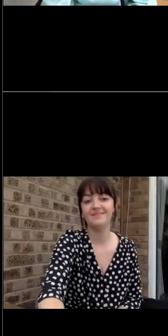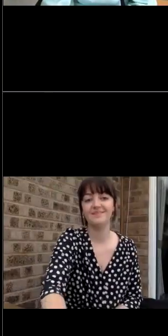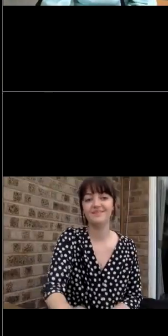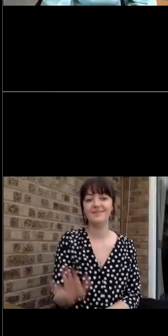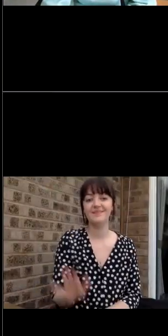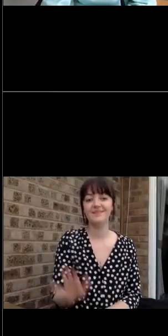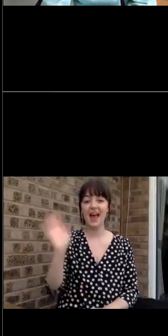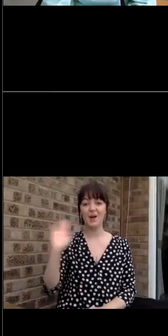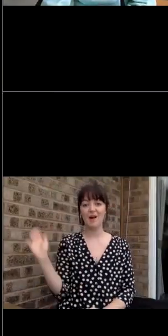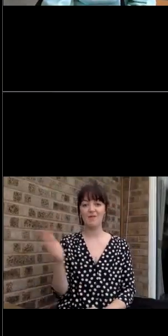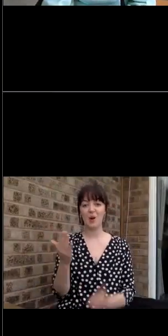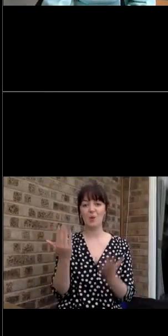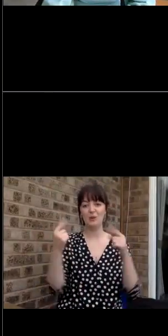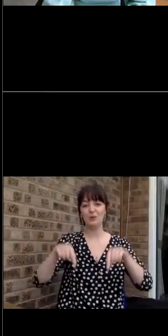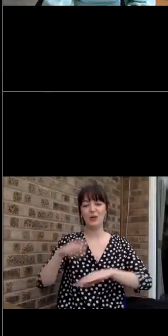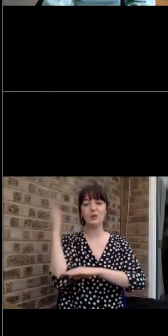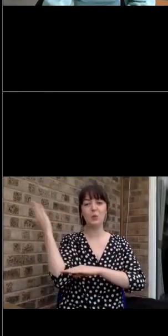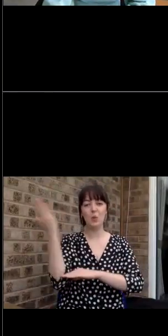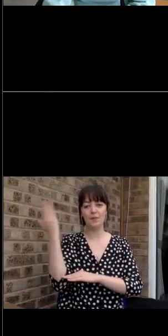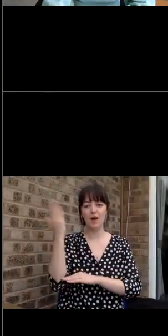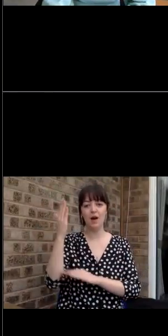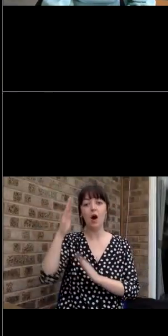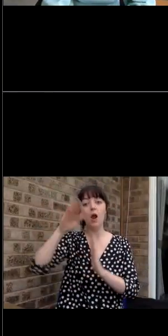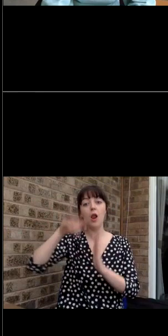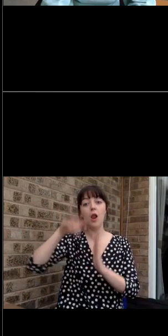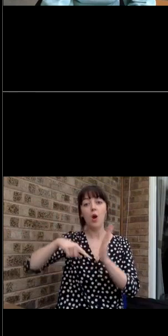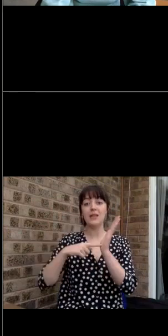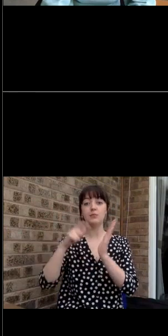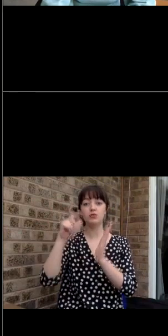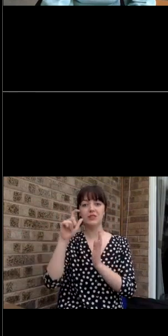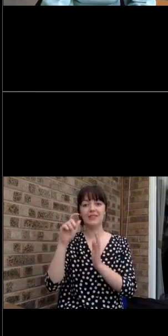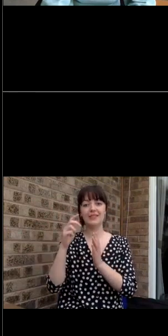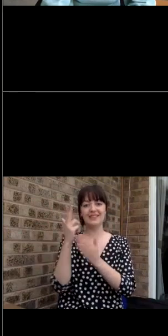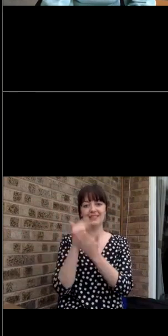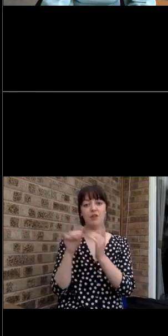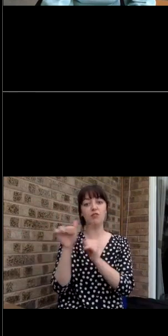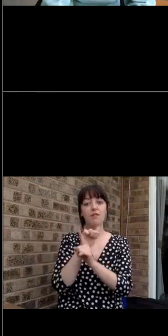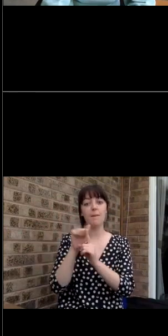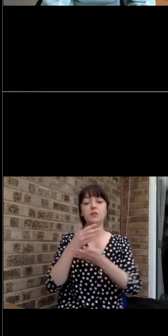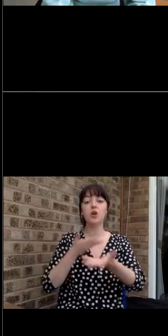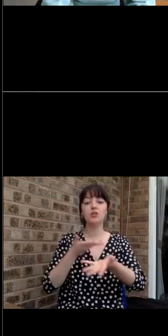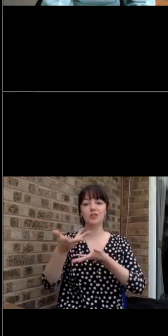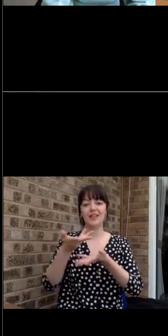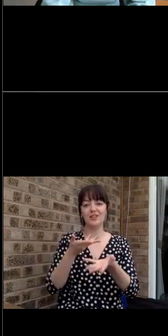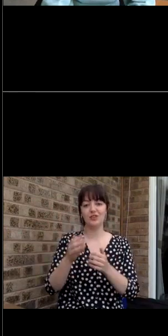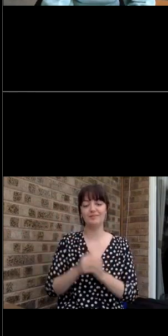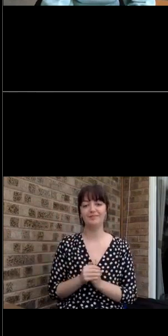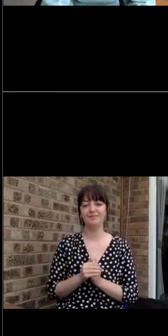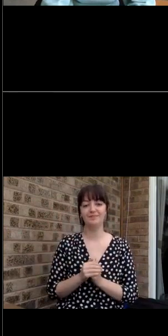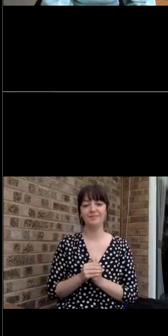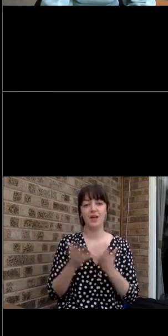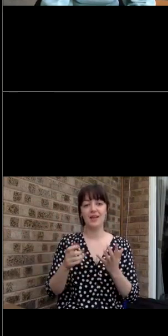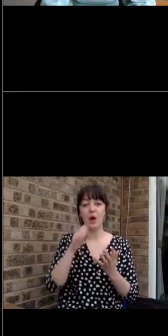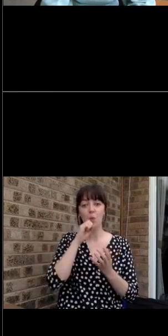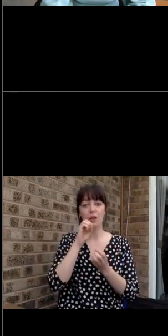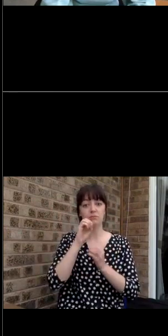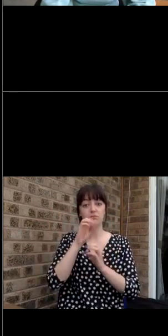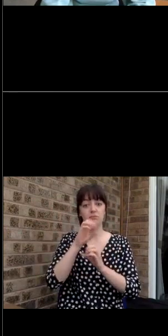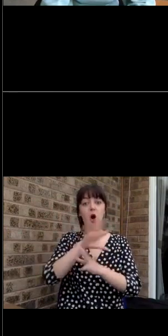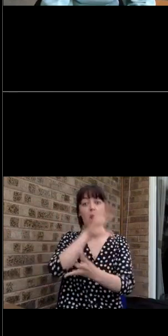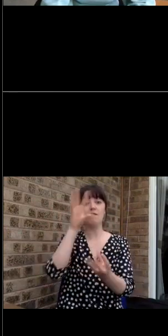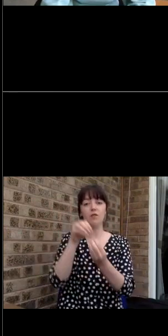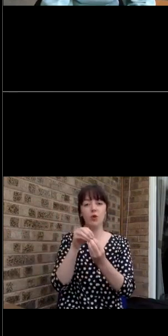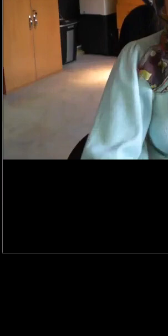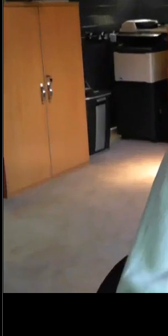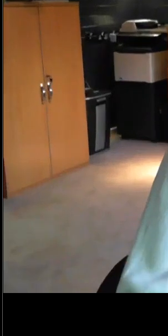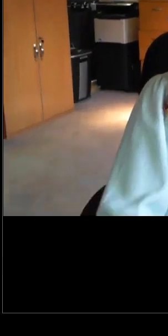Today's webinar on the Lower Thames Crossing Design Refinements Consultation. Tonight we're going to be providing you with an overview of proposed refinements